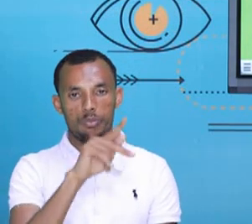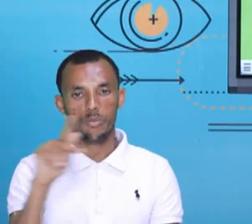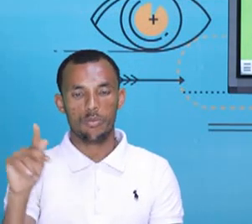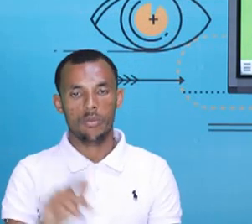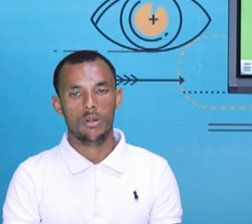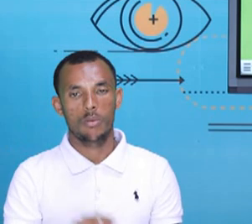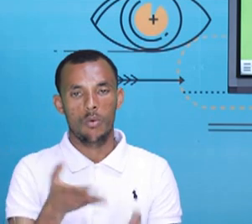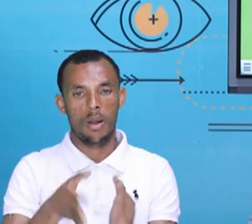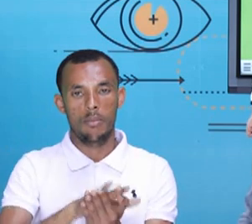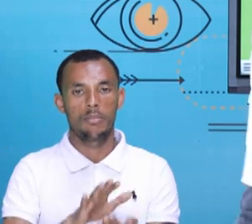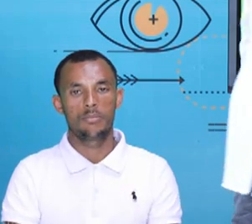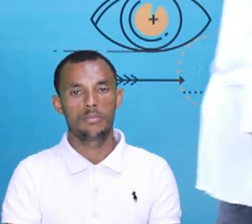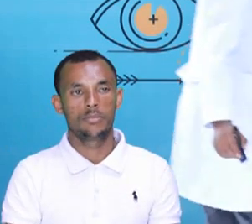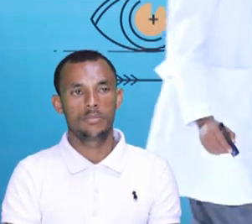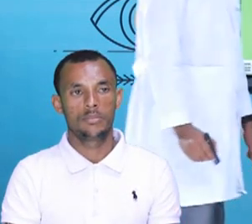PP overlap.